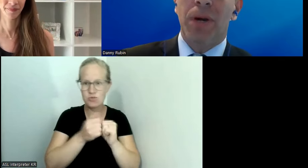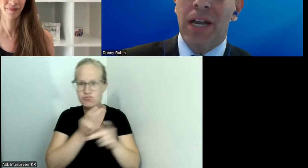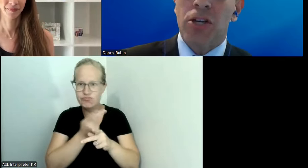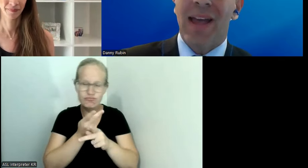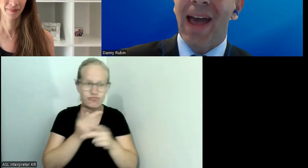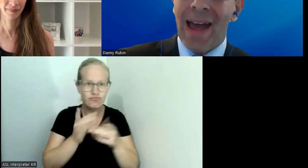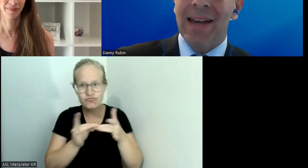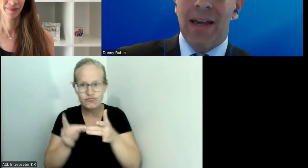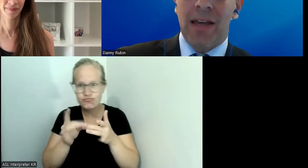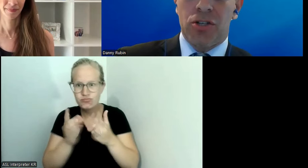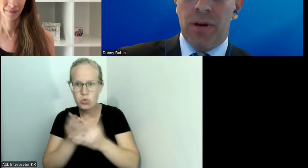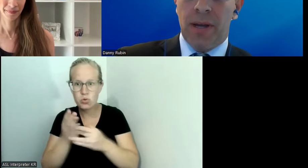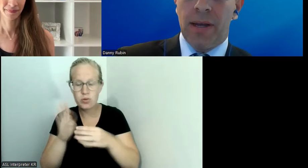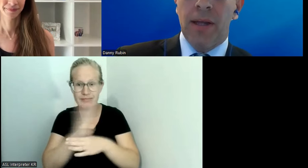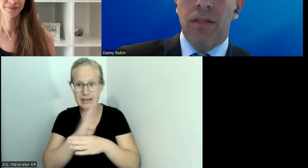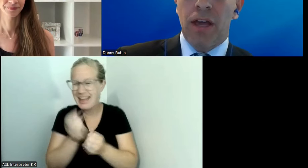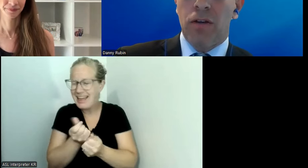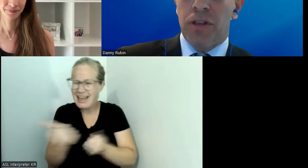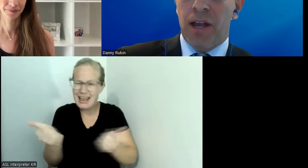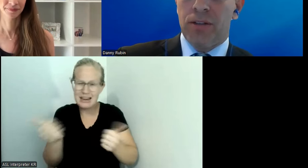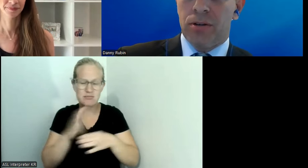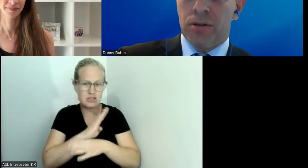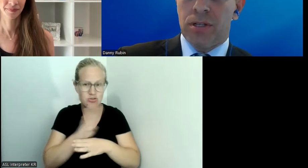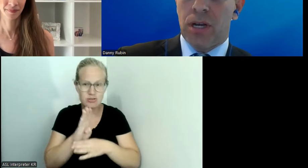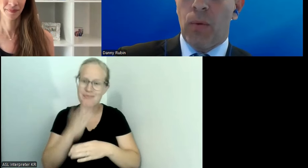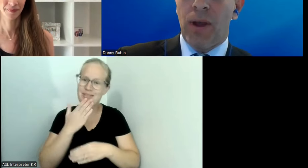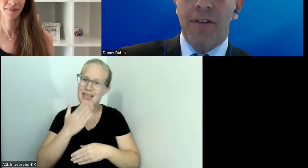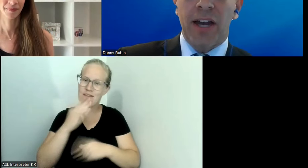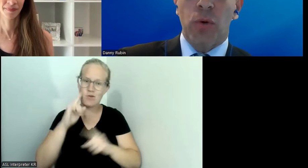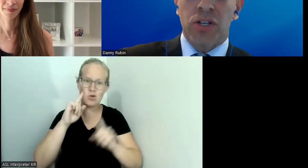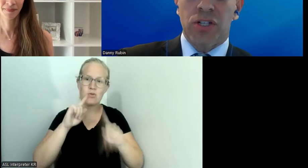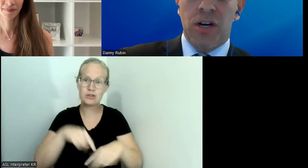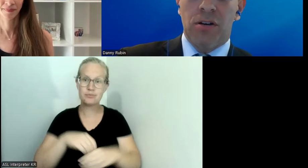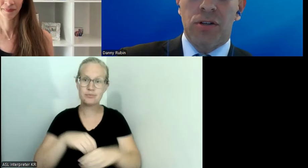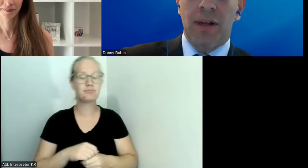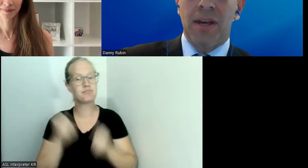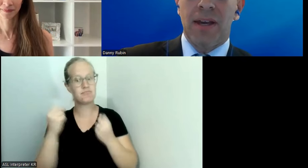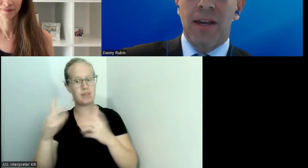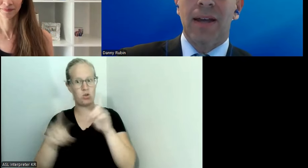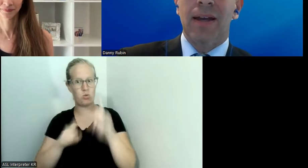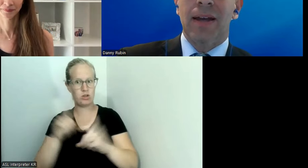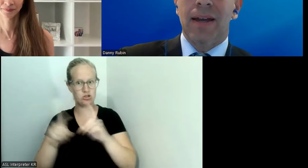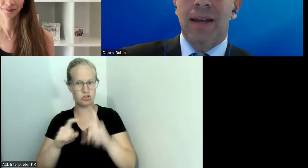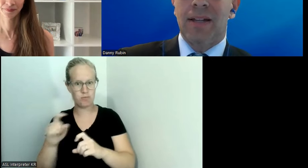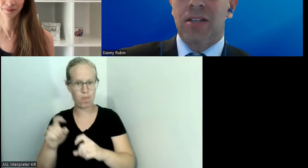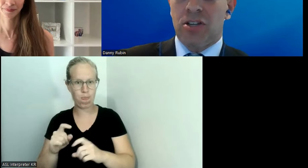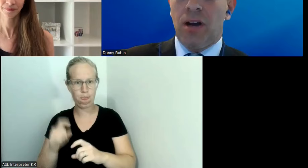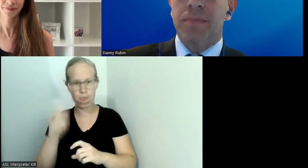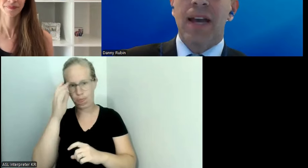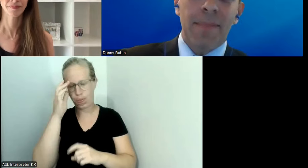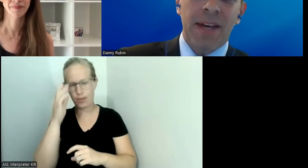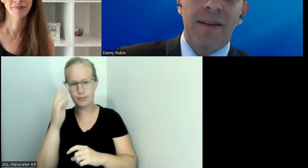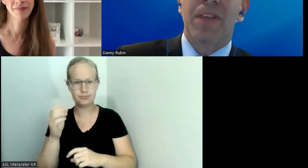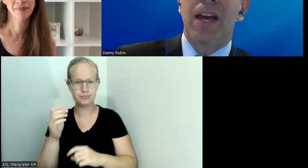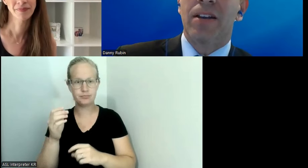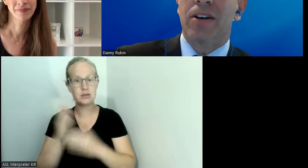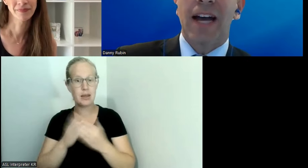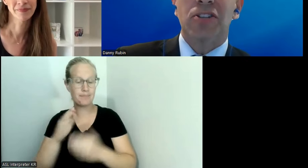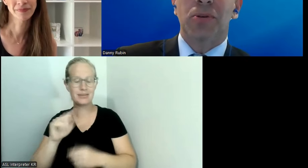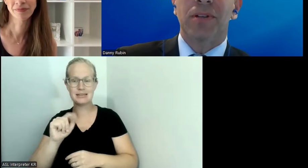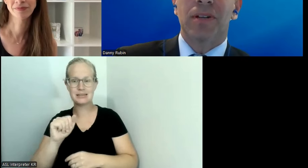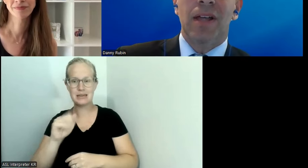through an industry, any industry. Thank you for the answers. Uh, we have a lot of questions here. So let me get to some Tammy